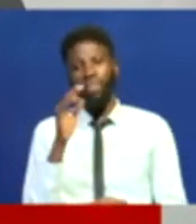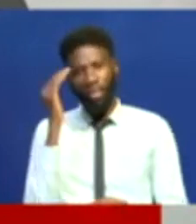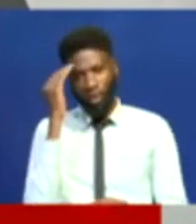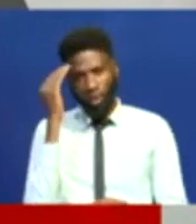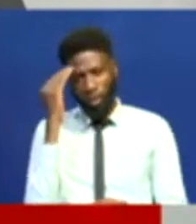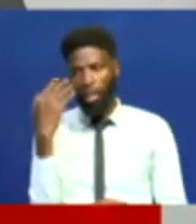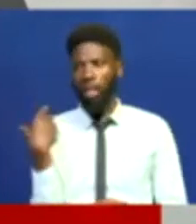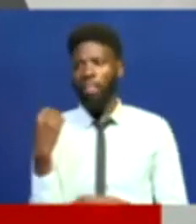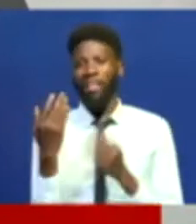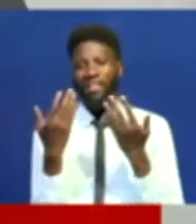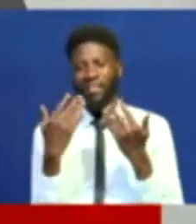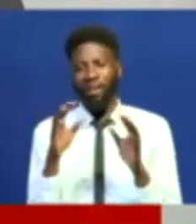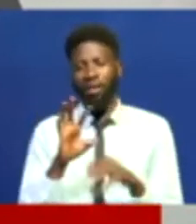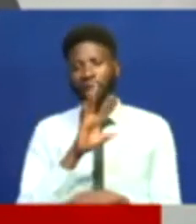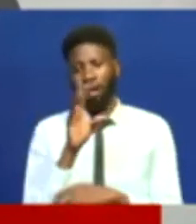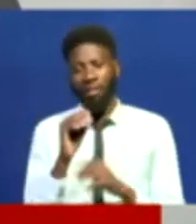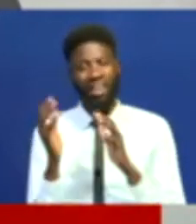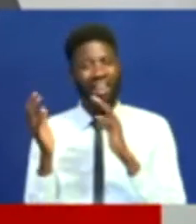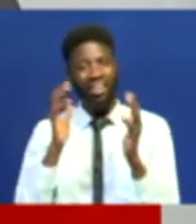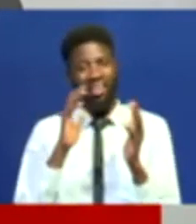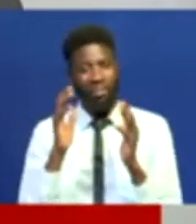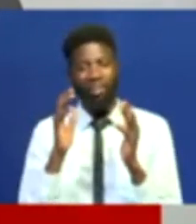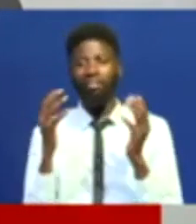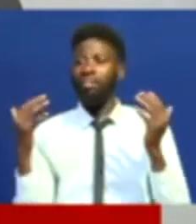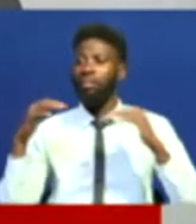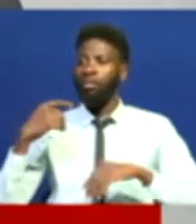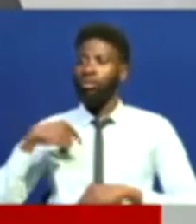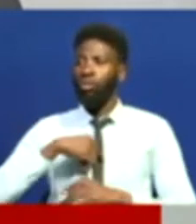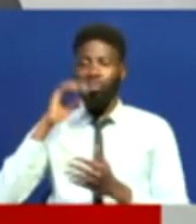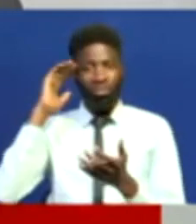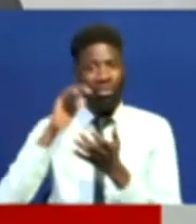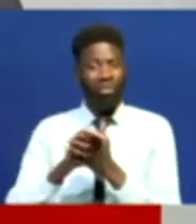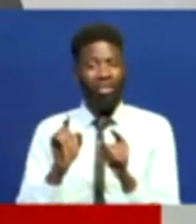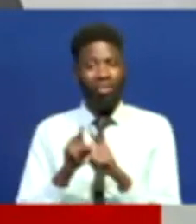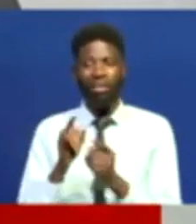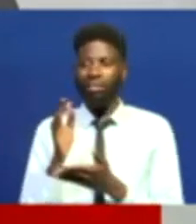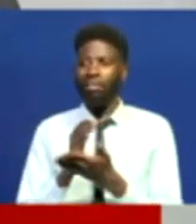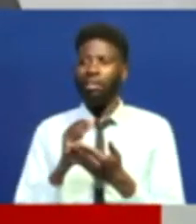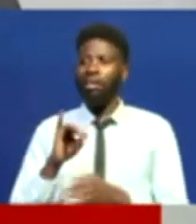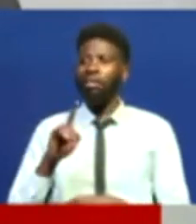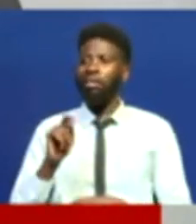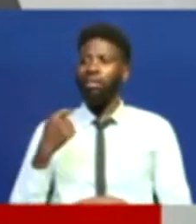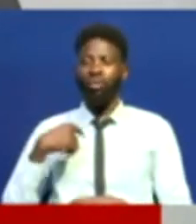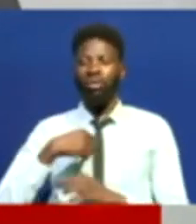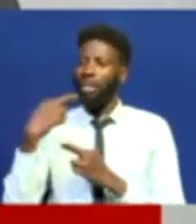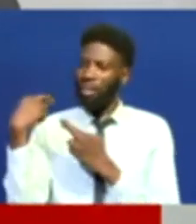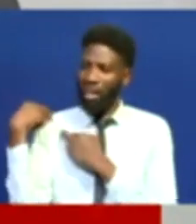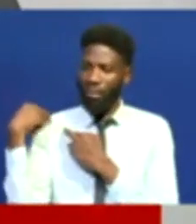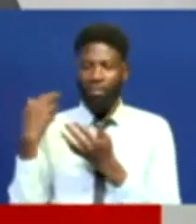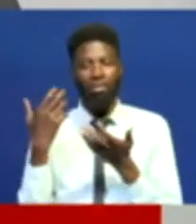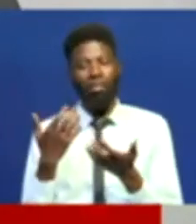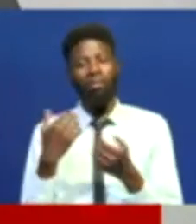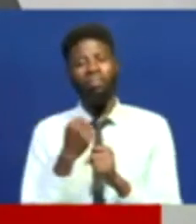just concluded the Africa Climate Summit. Yeah. We believe as the ICT sector, we have a huge responsibility to also